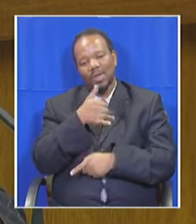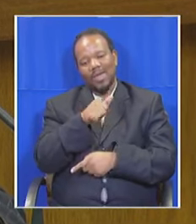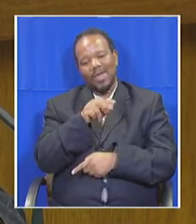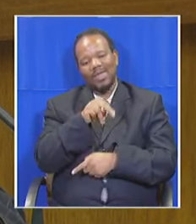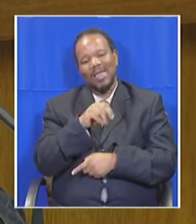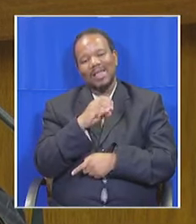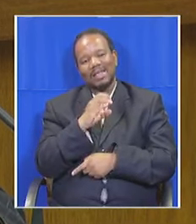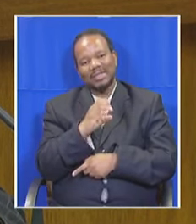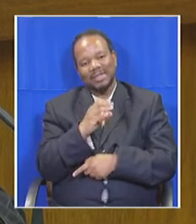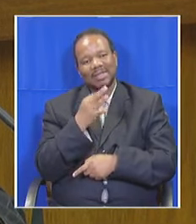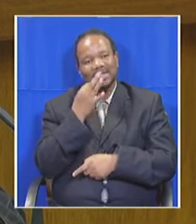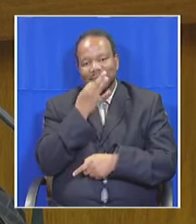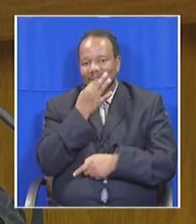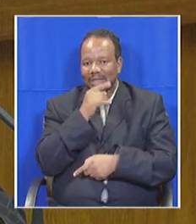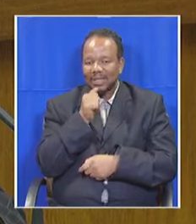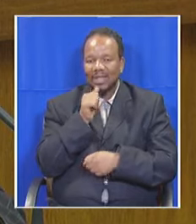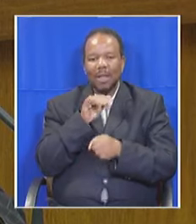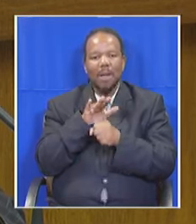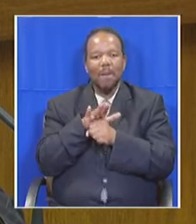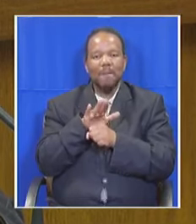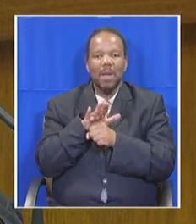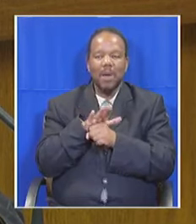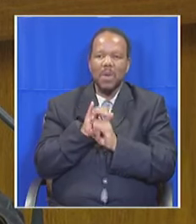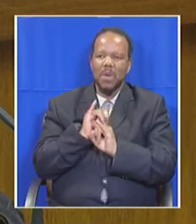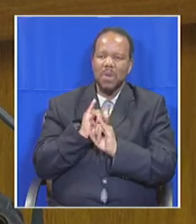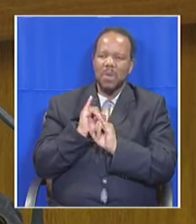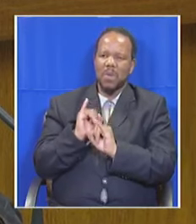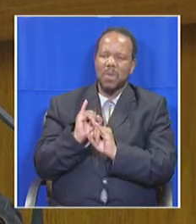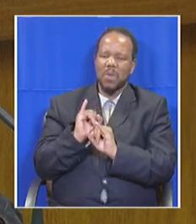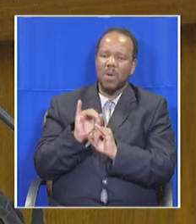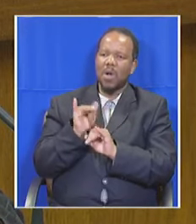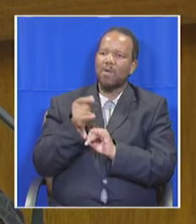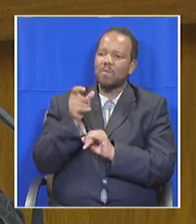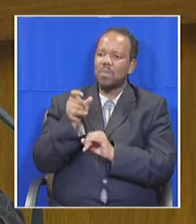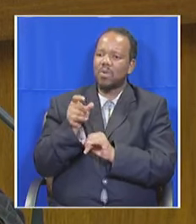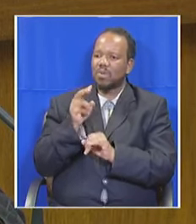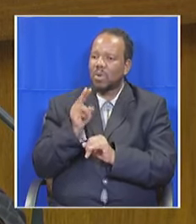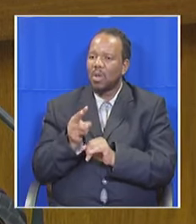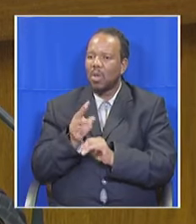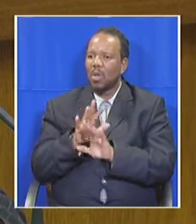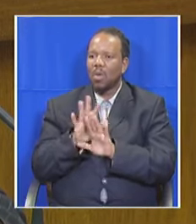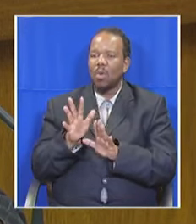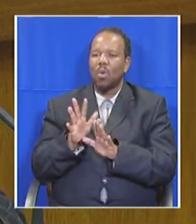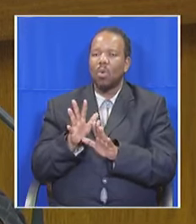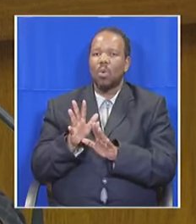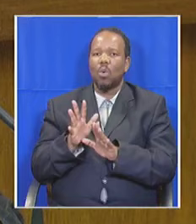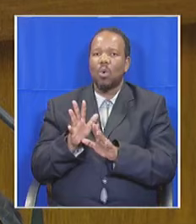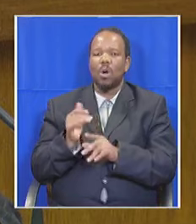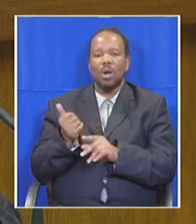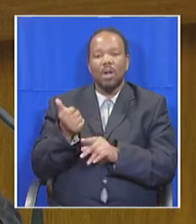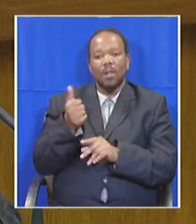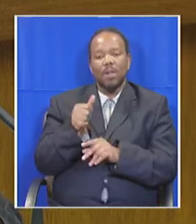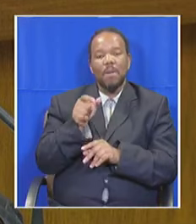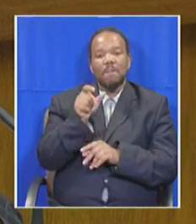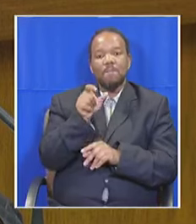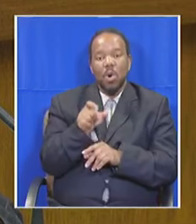impact of a false disclosure is so serious on the innocent victim that a whistleblower who is